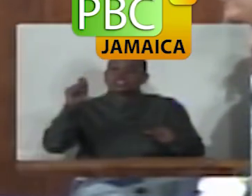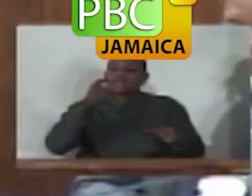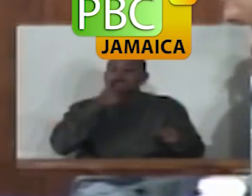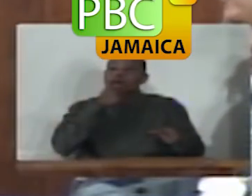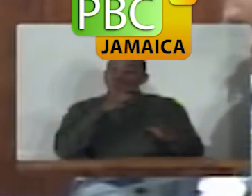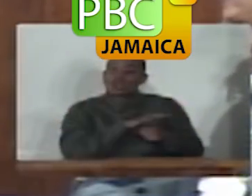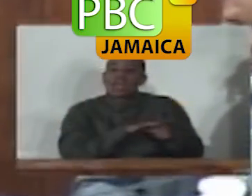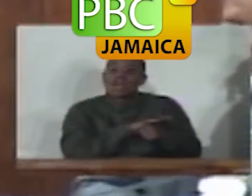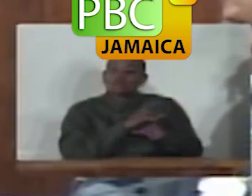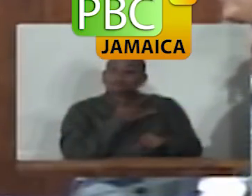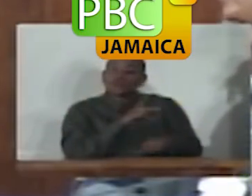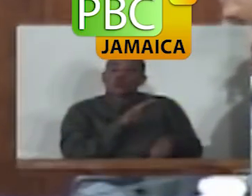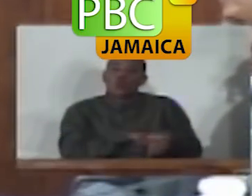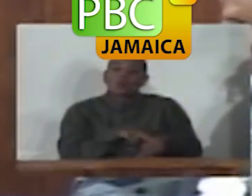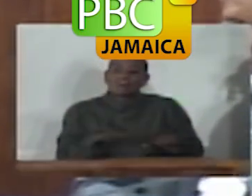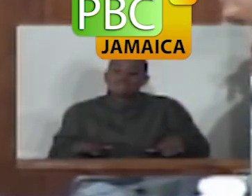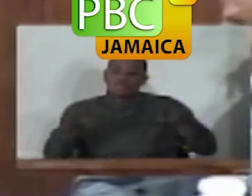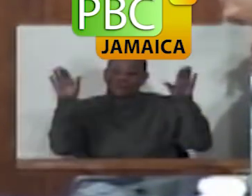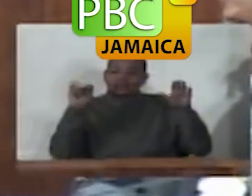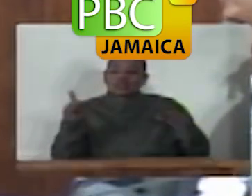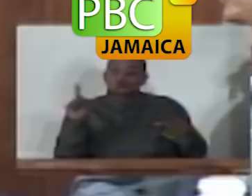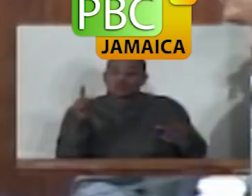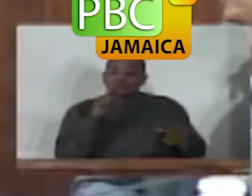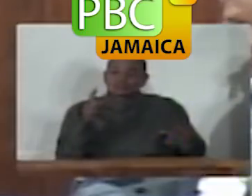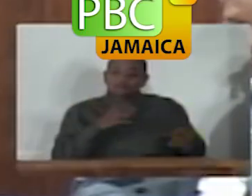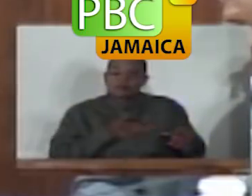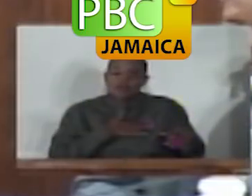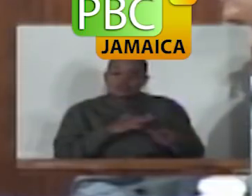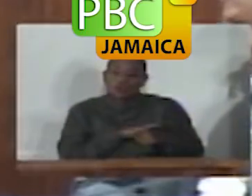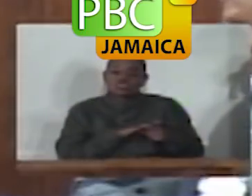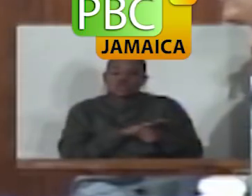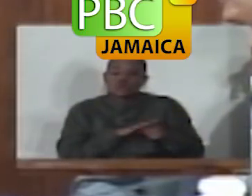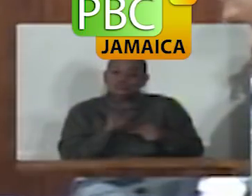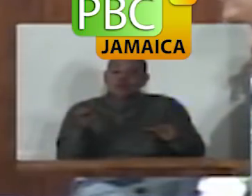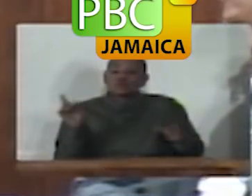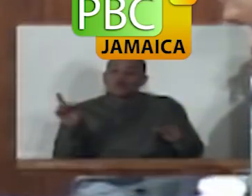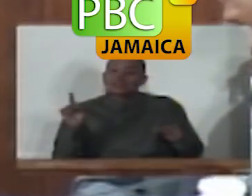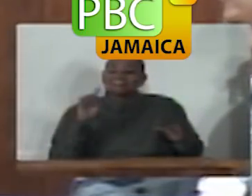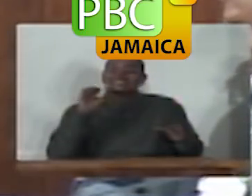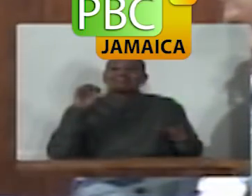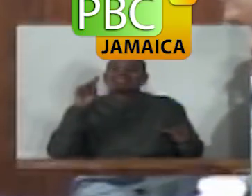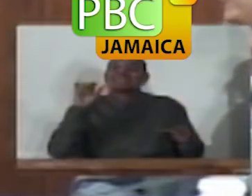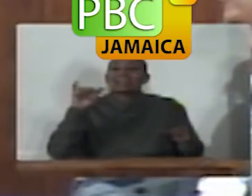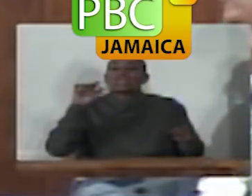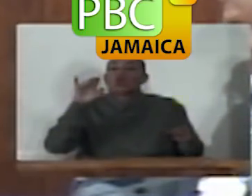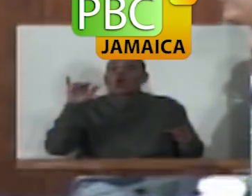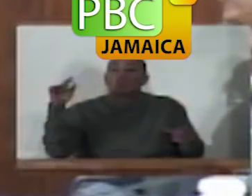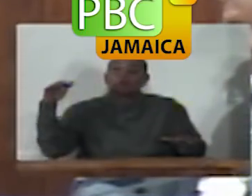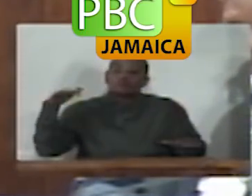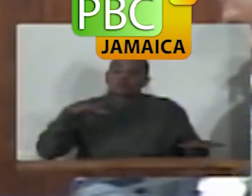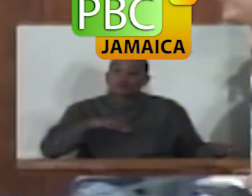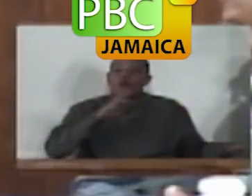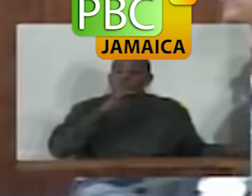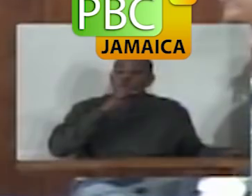are the areas that normally get flooded. In fact, that is where my constituency, because that is where the sandy gully comes and